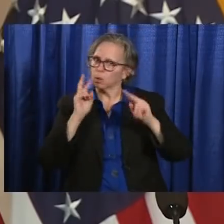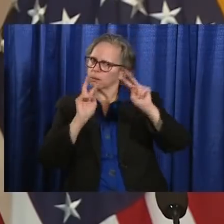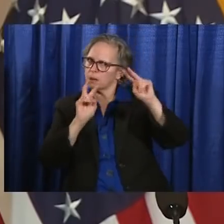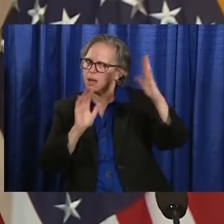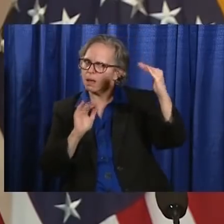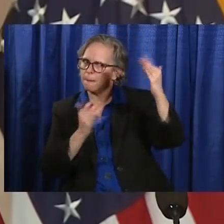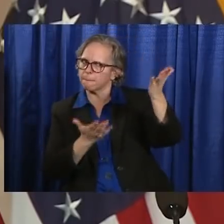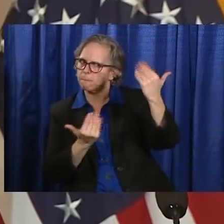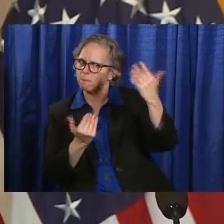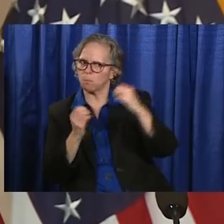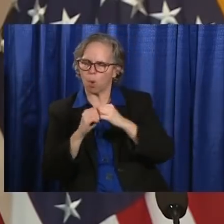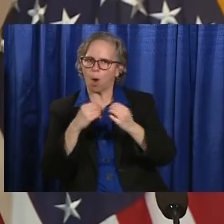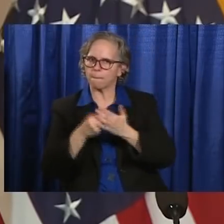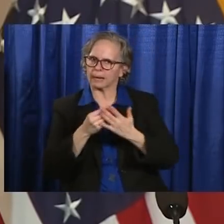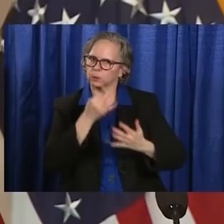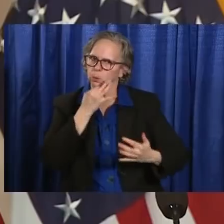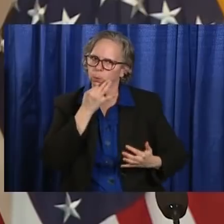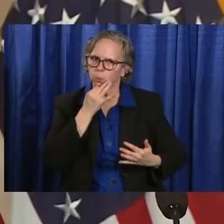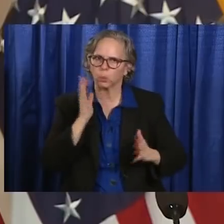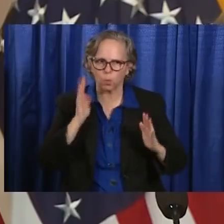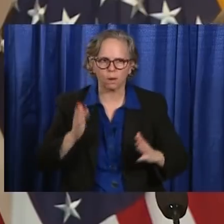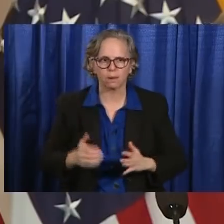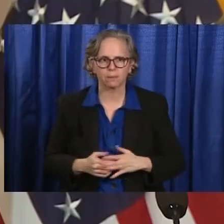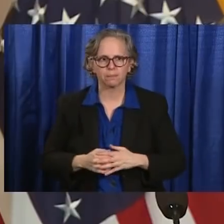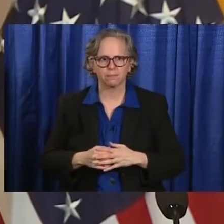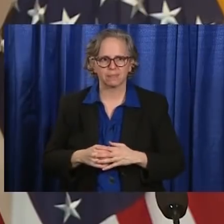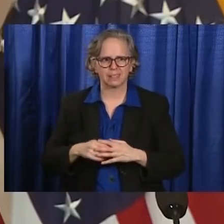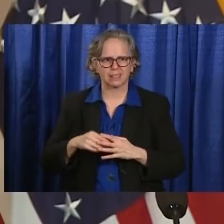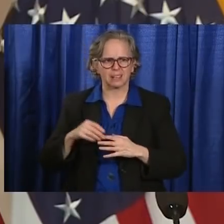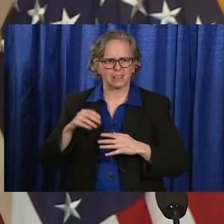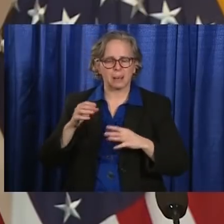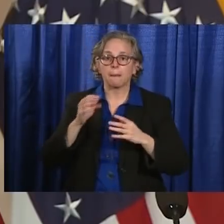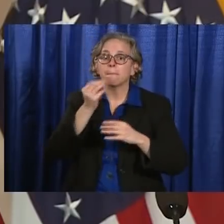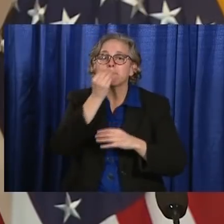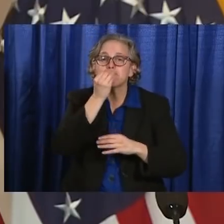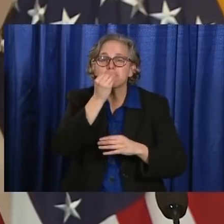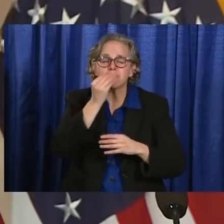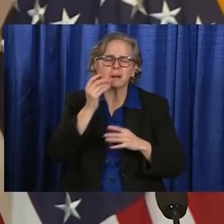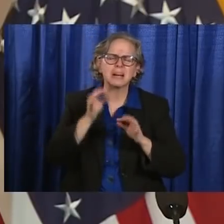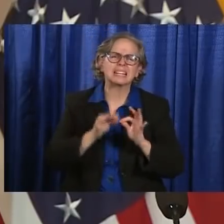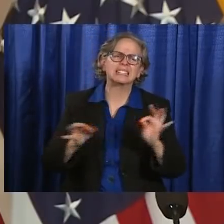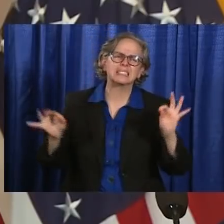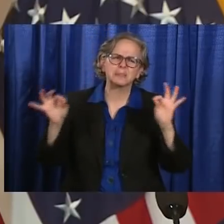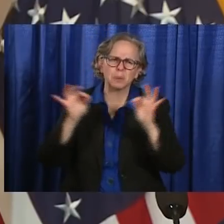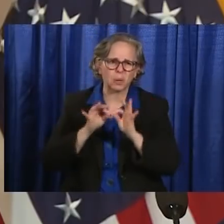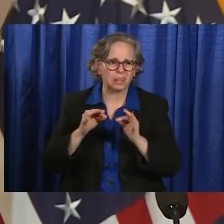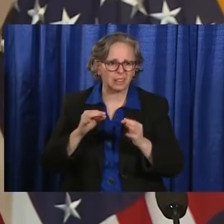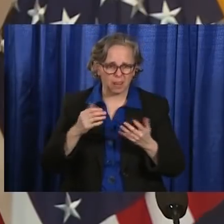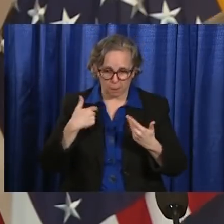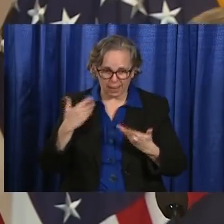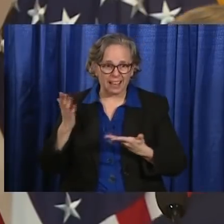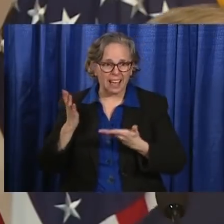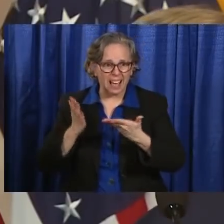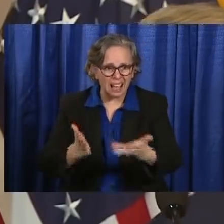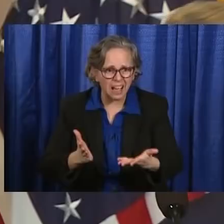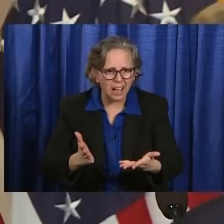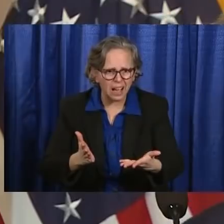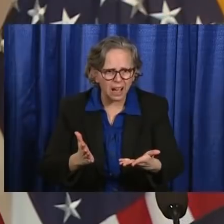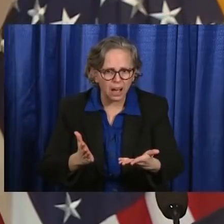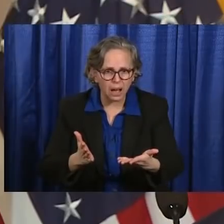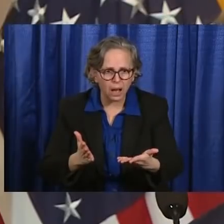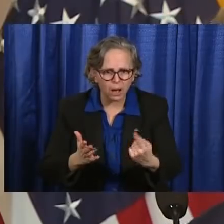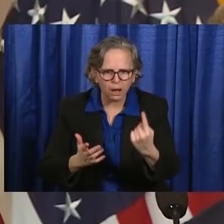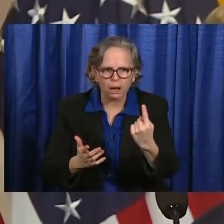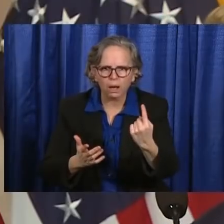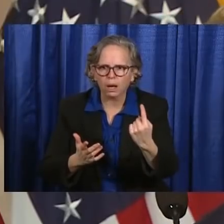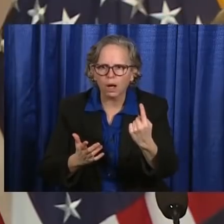The meals support the nutritious needs of many older adults and may be the only meal that they consume the entire day. And so